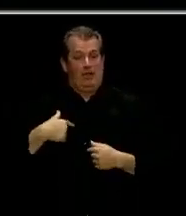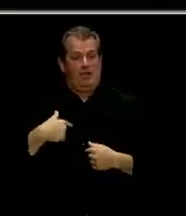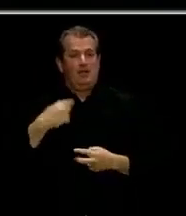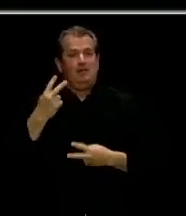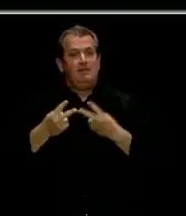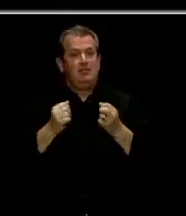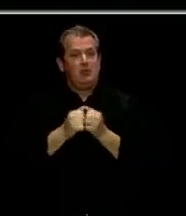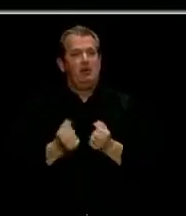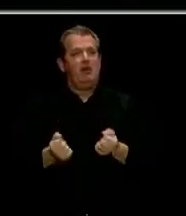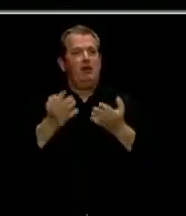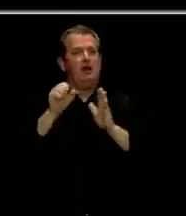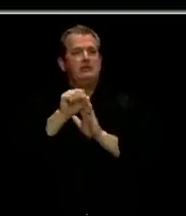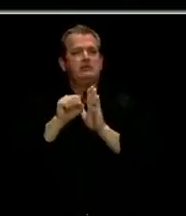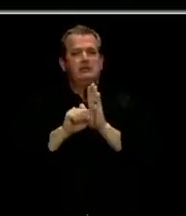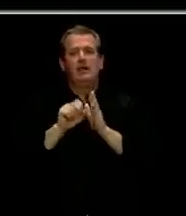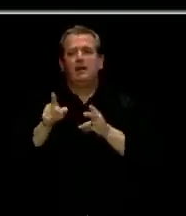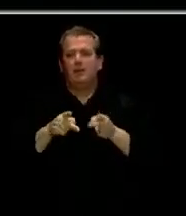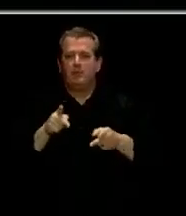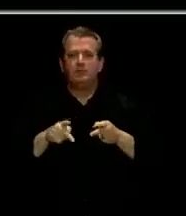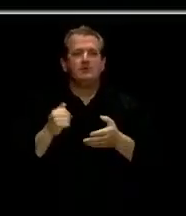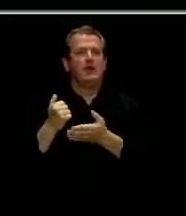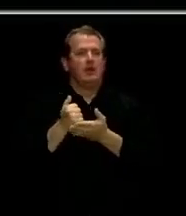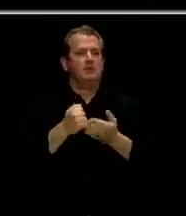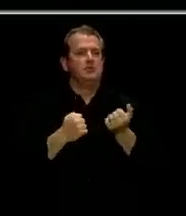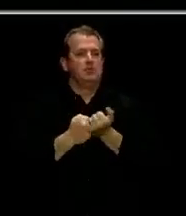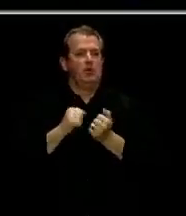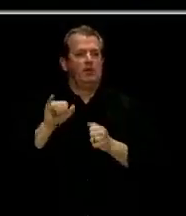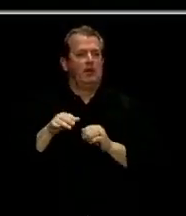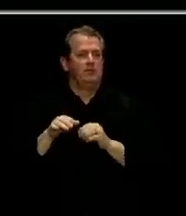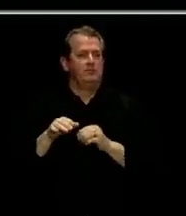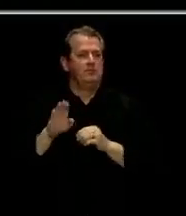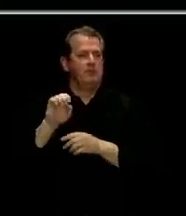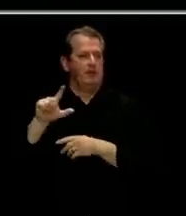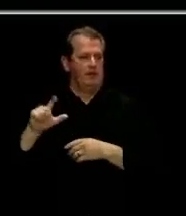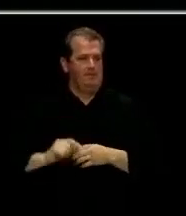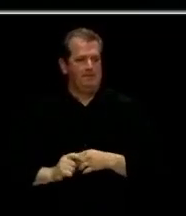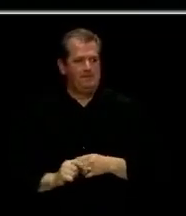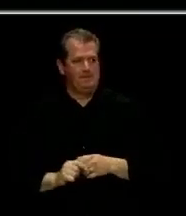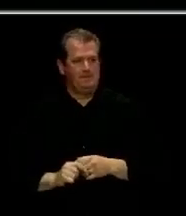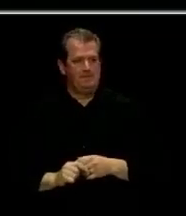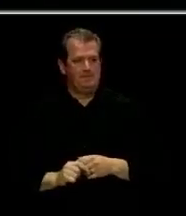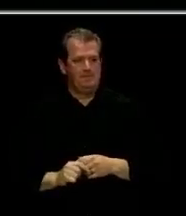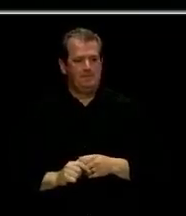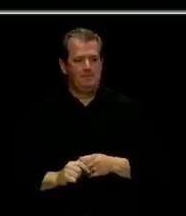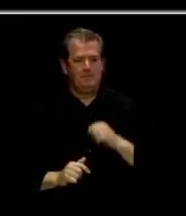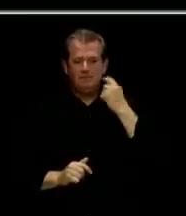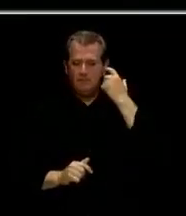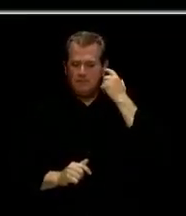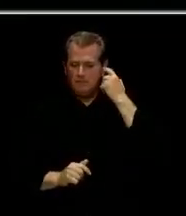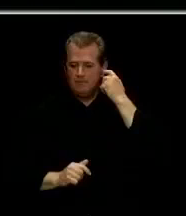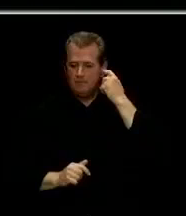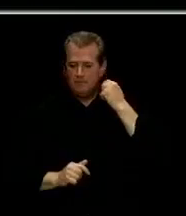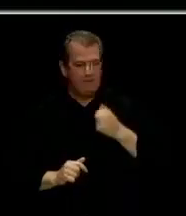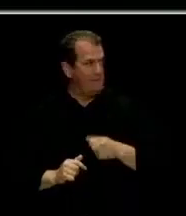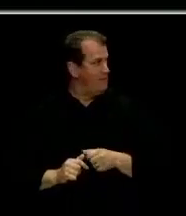visiting with a lot of stakeholders in the community regarding all aspects of it. It is a pledge